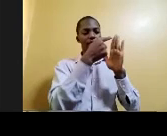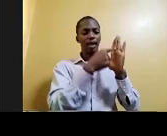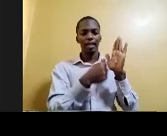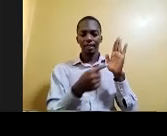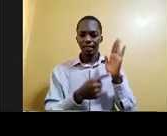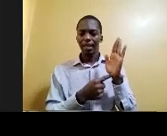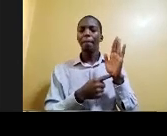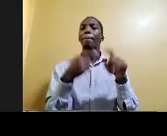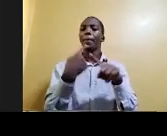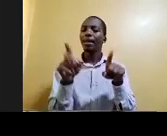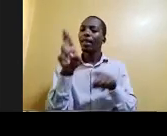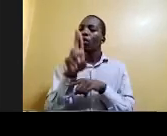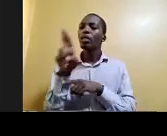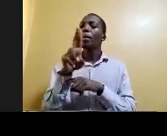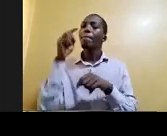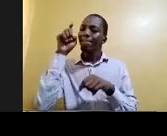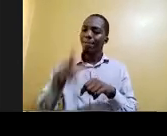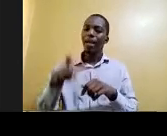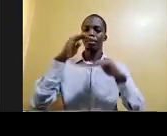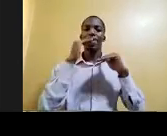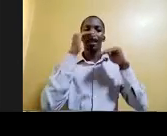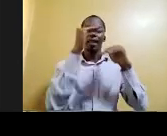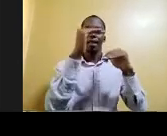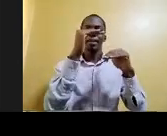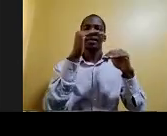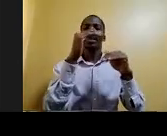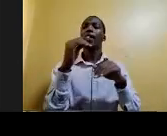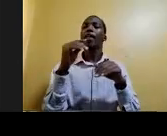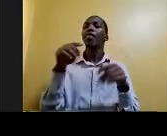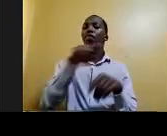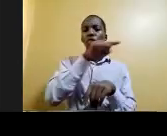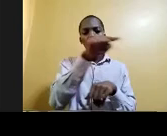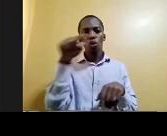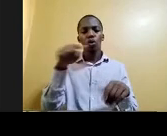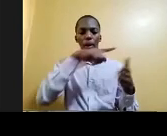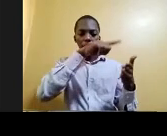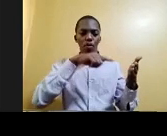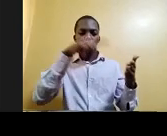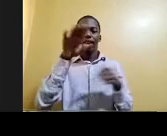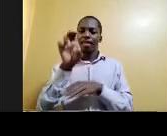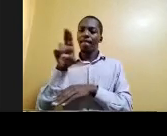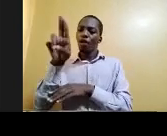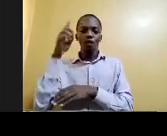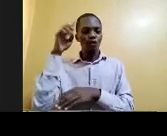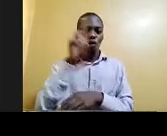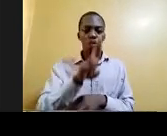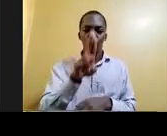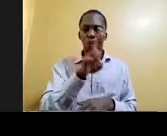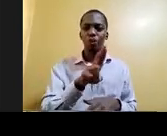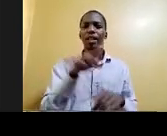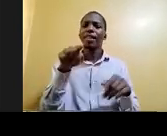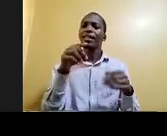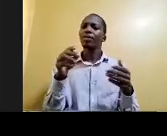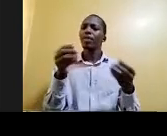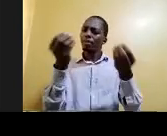limited to those that are approved under the EU conditions for use. And as has already been mentioned, that creates some challenges